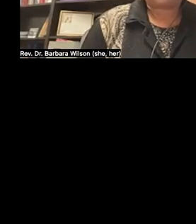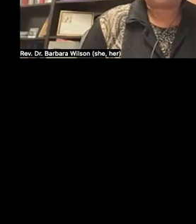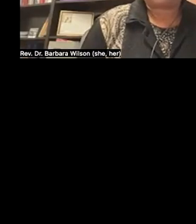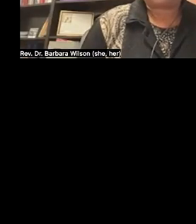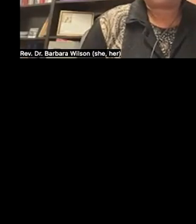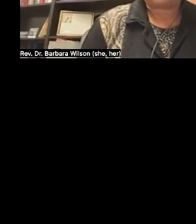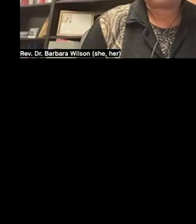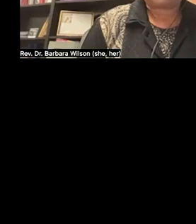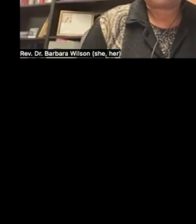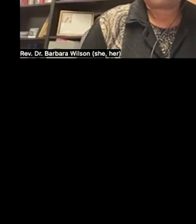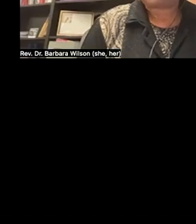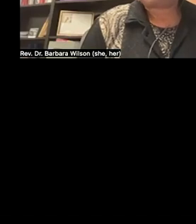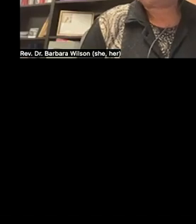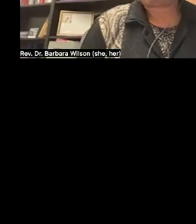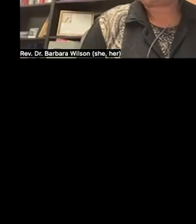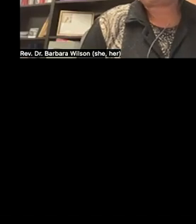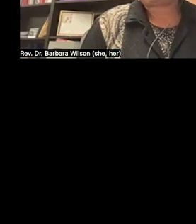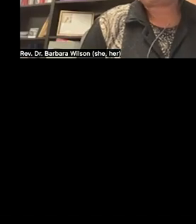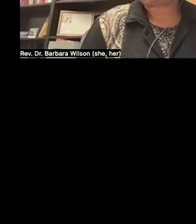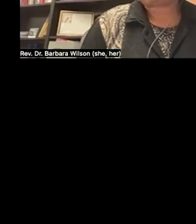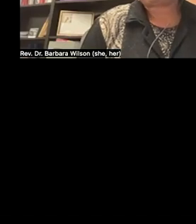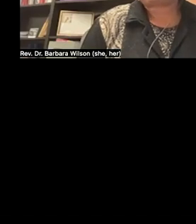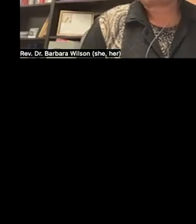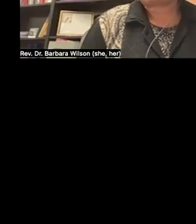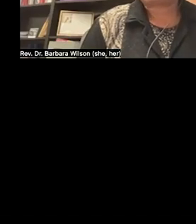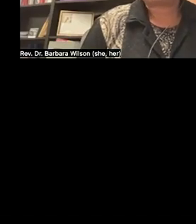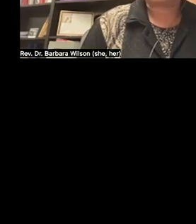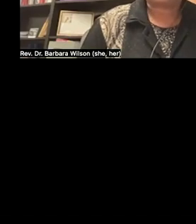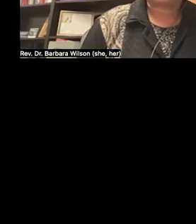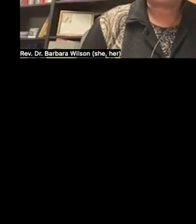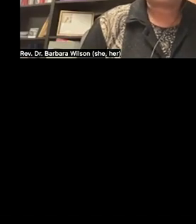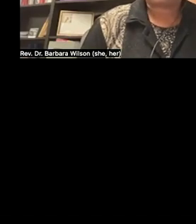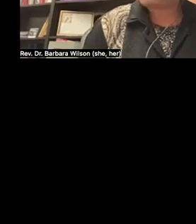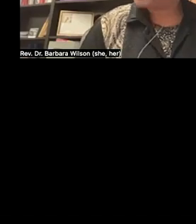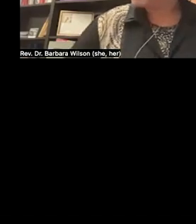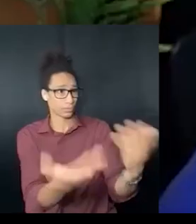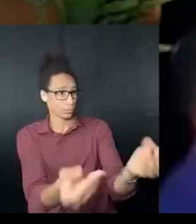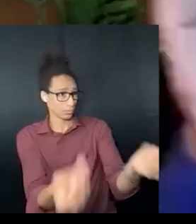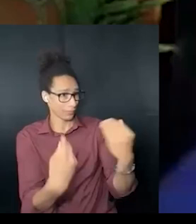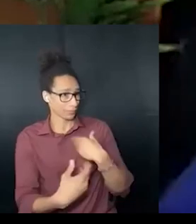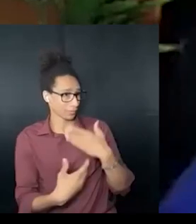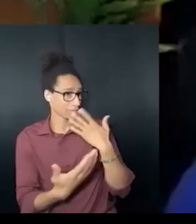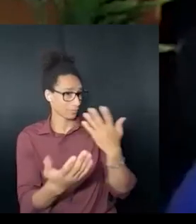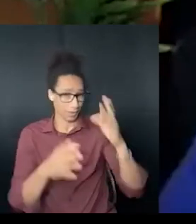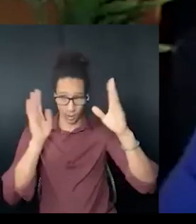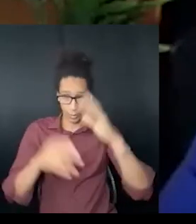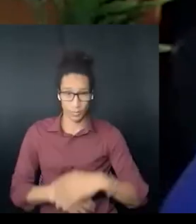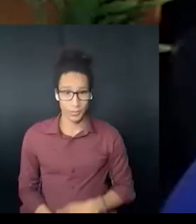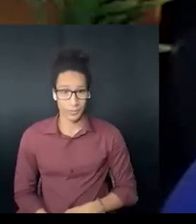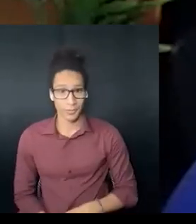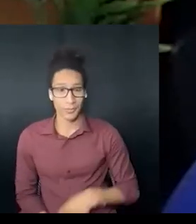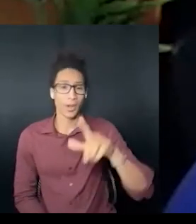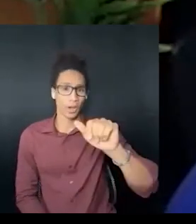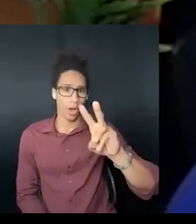sorry that I called you Brantley, who's also featured in the film. Can you give us a greeting, Mr. Hi, Brantley? My name is